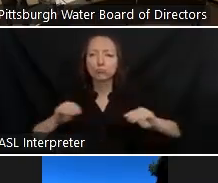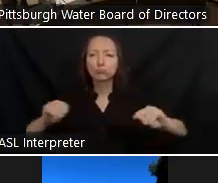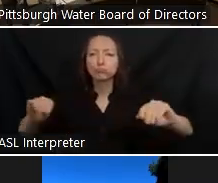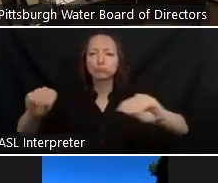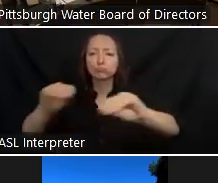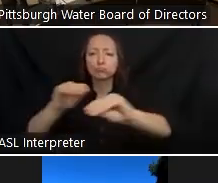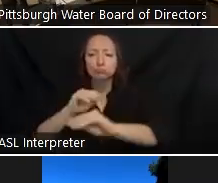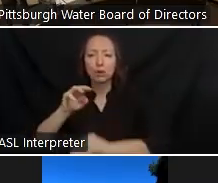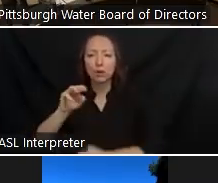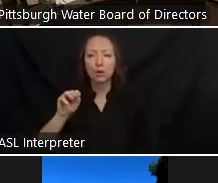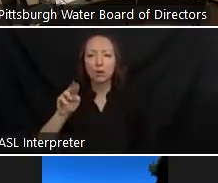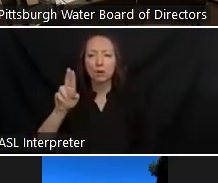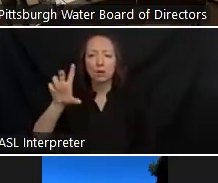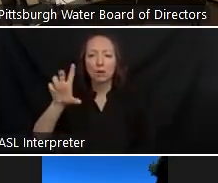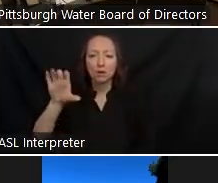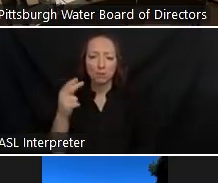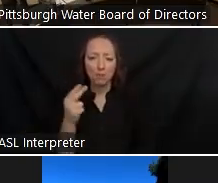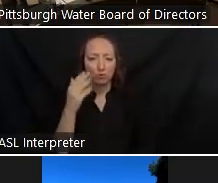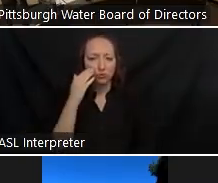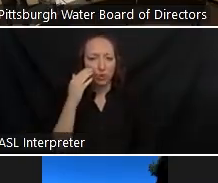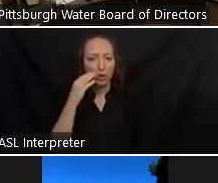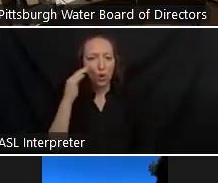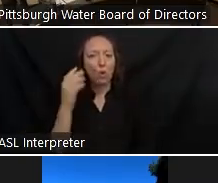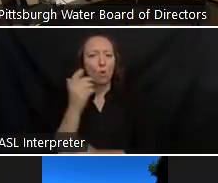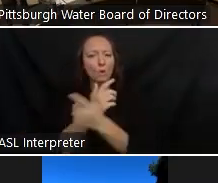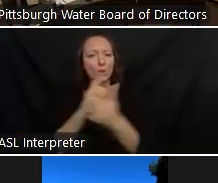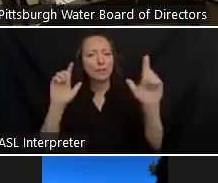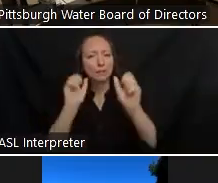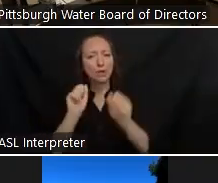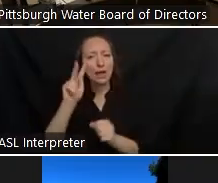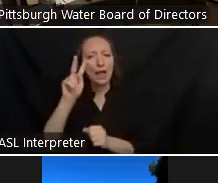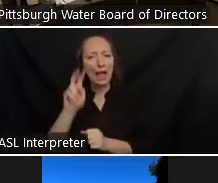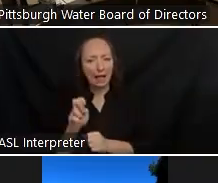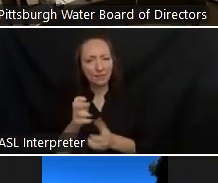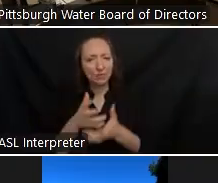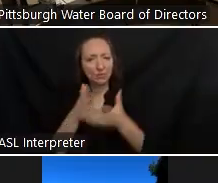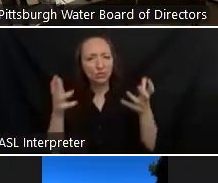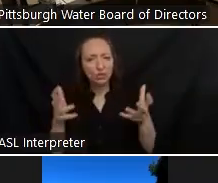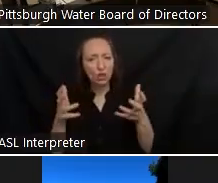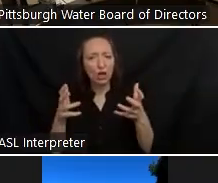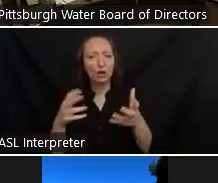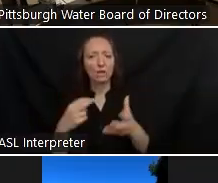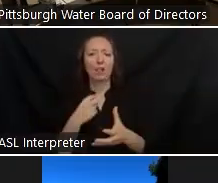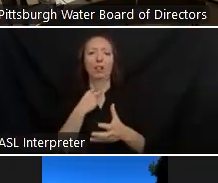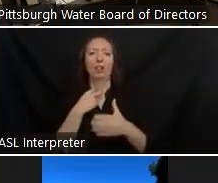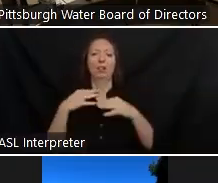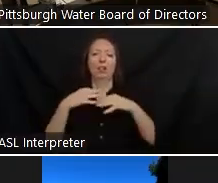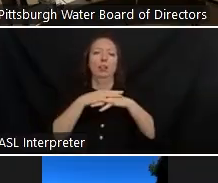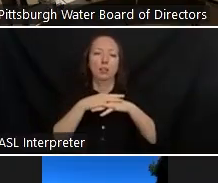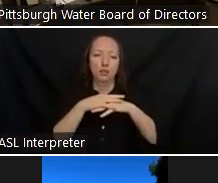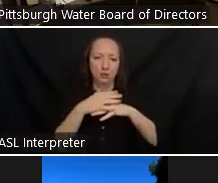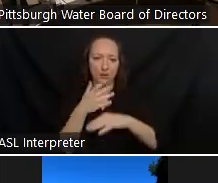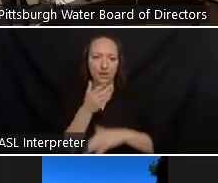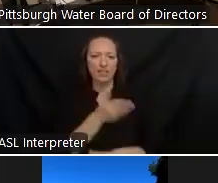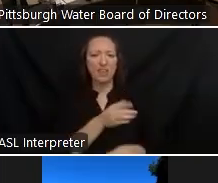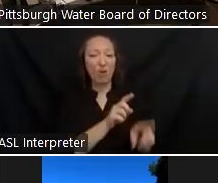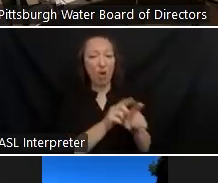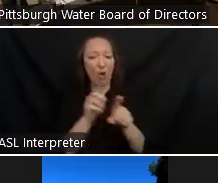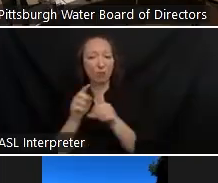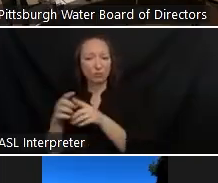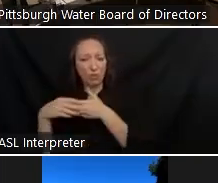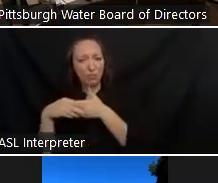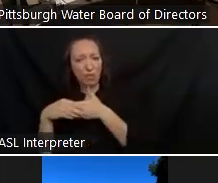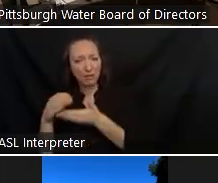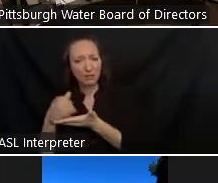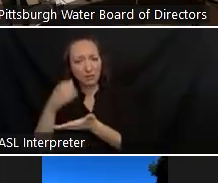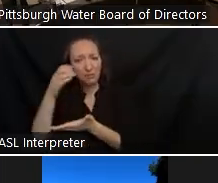get clogged up on Liberty Avenue. So maybe a place to start there. Plastic bottles are deadly too. But I'm wondering,